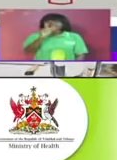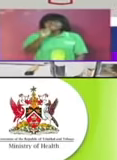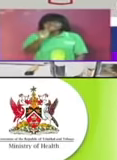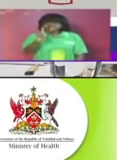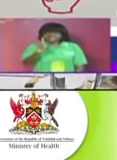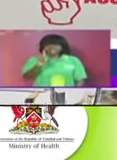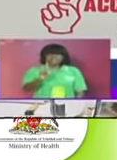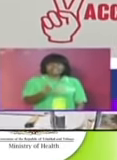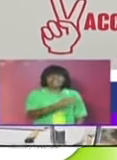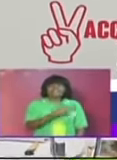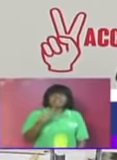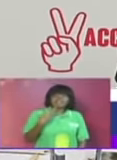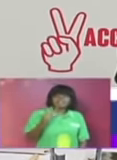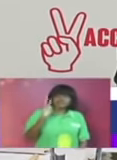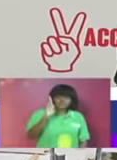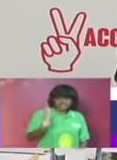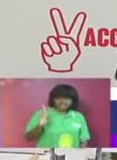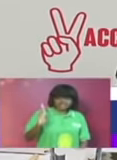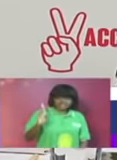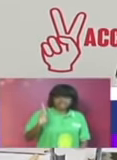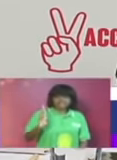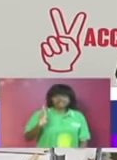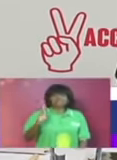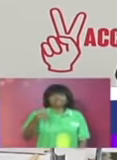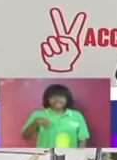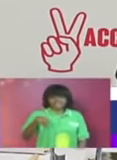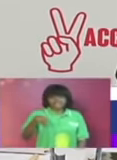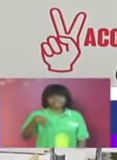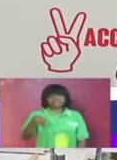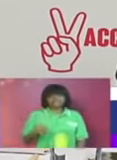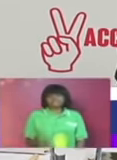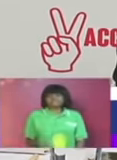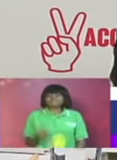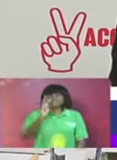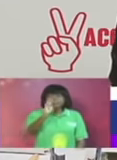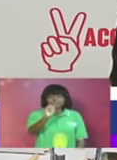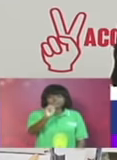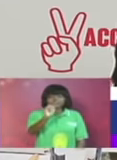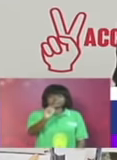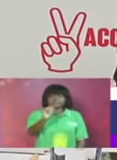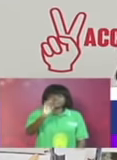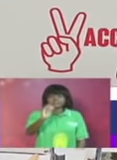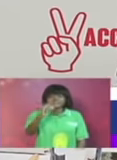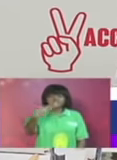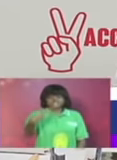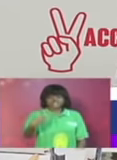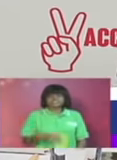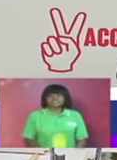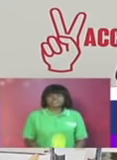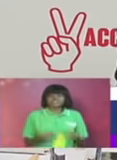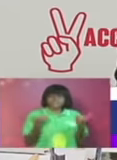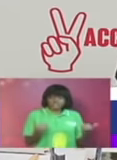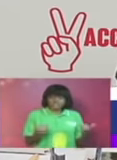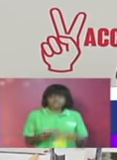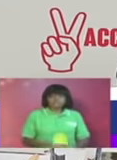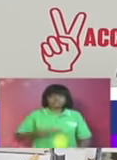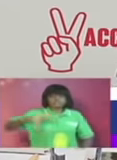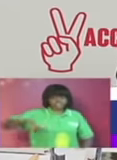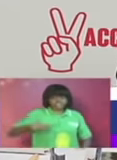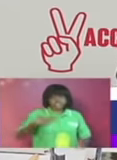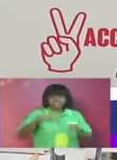Officer, and Dr. Miriam Richards, Principal Medical Officer Institutions at the Ministry of Health. I'm